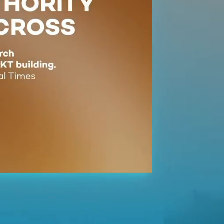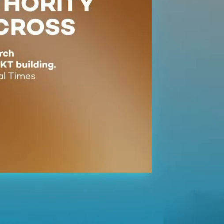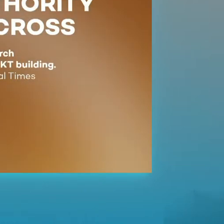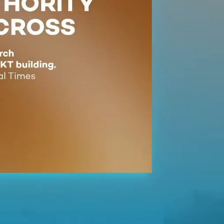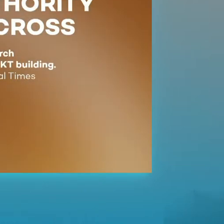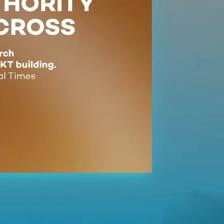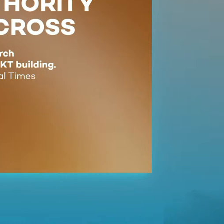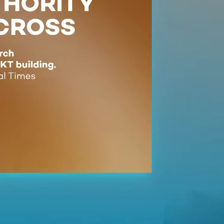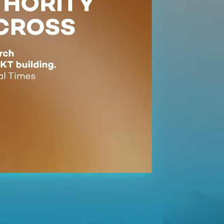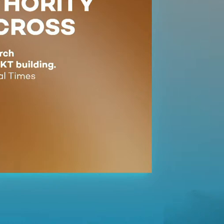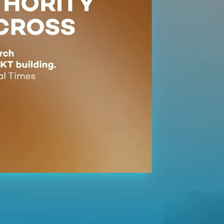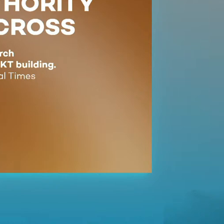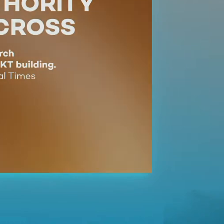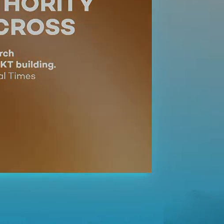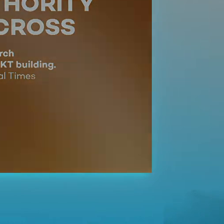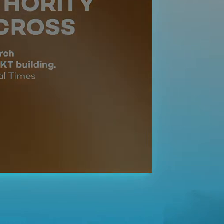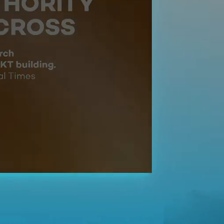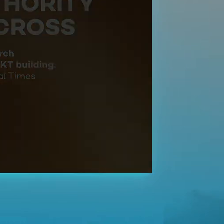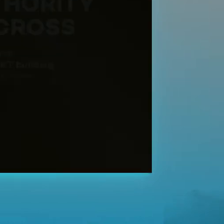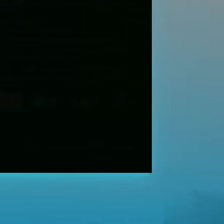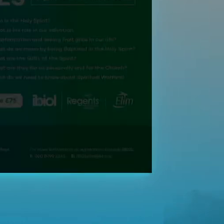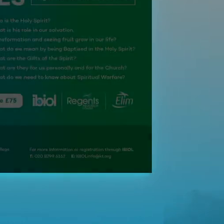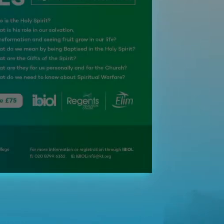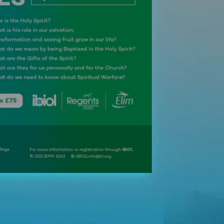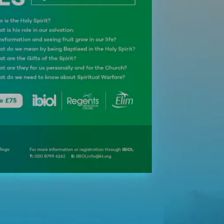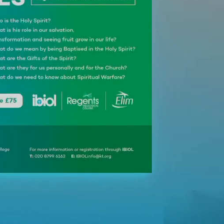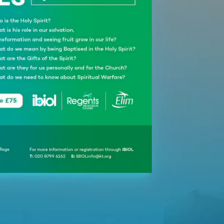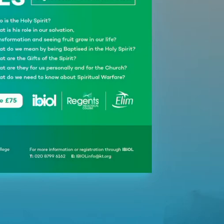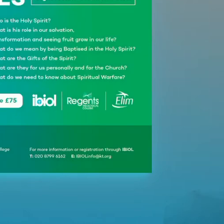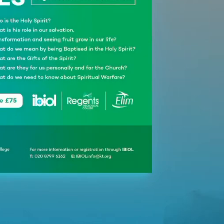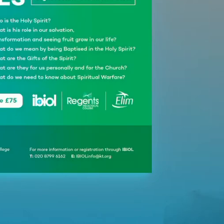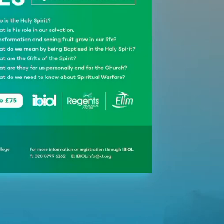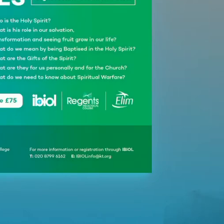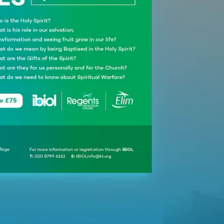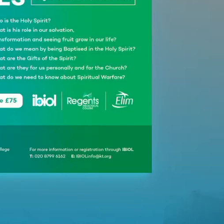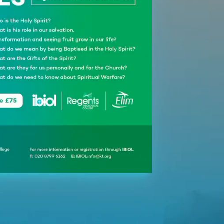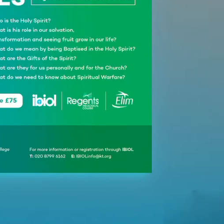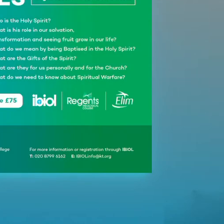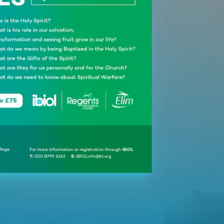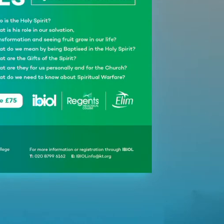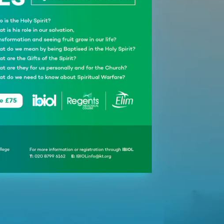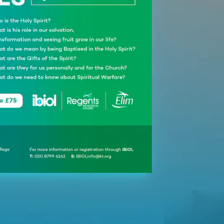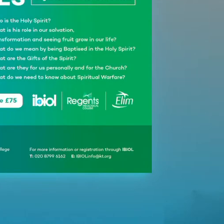And the lover of my soul. Sing that one time.